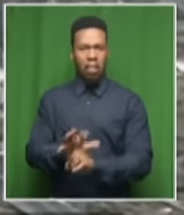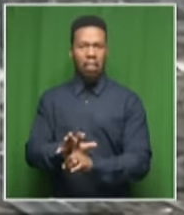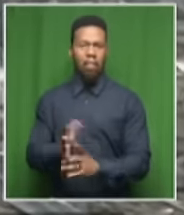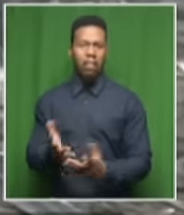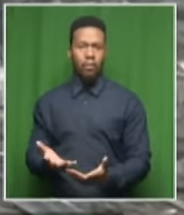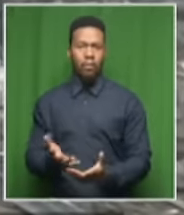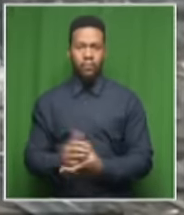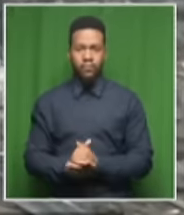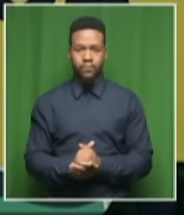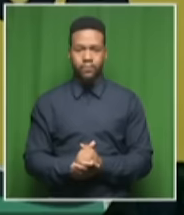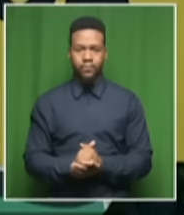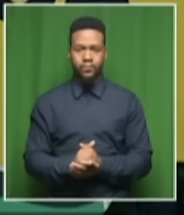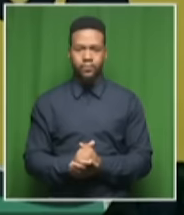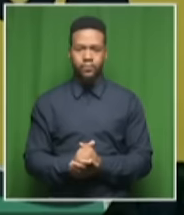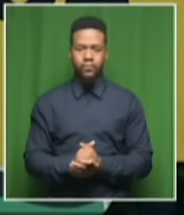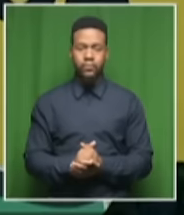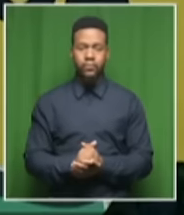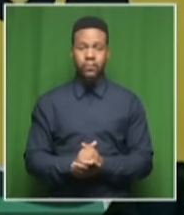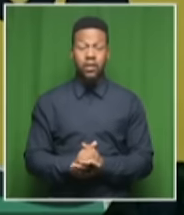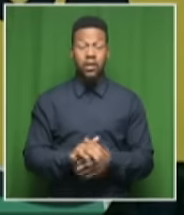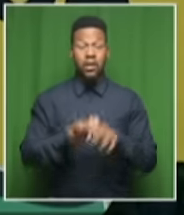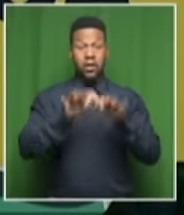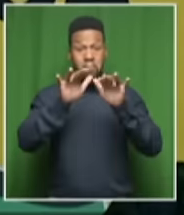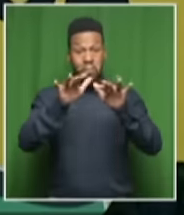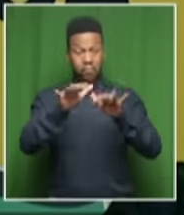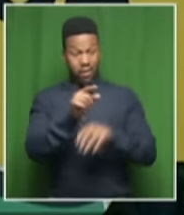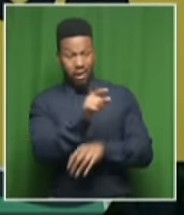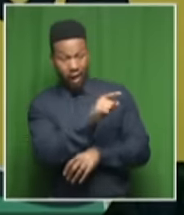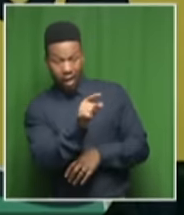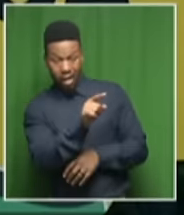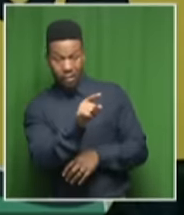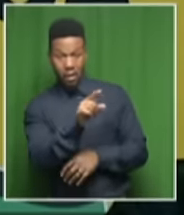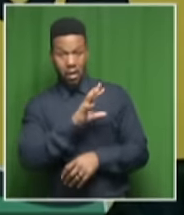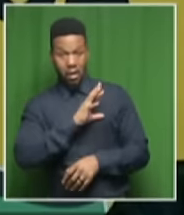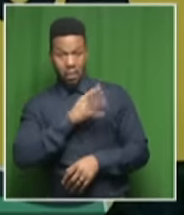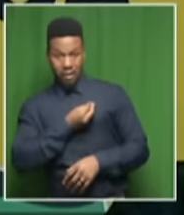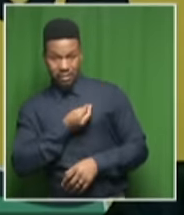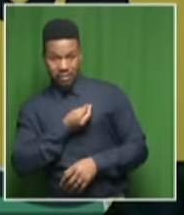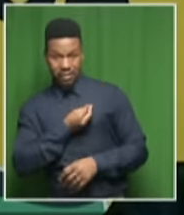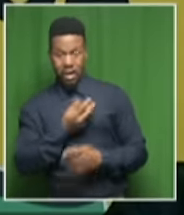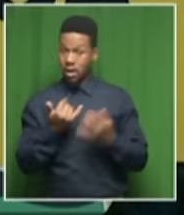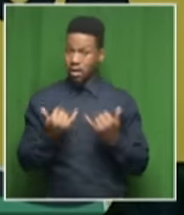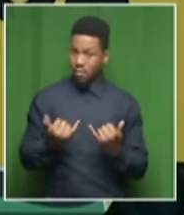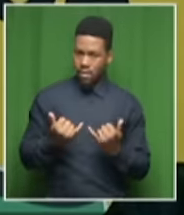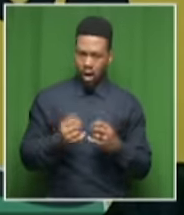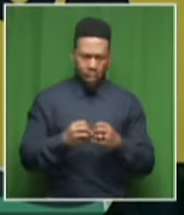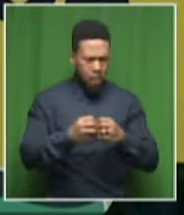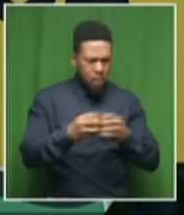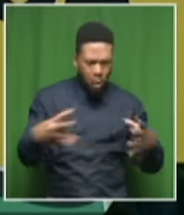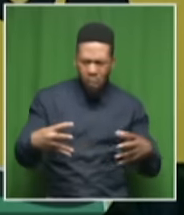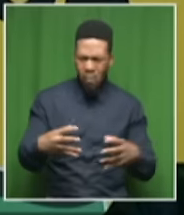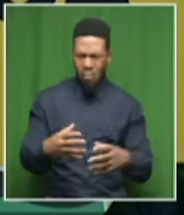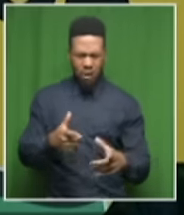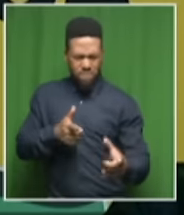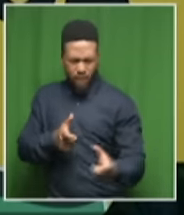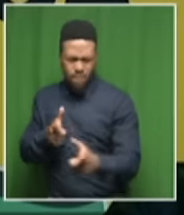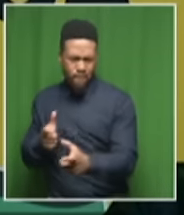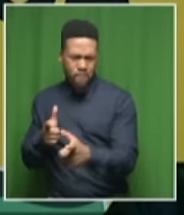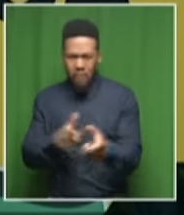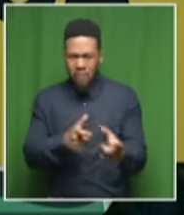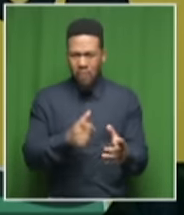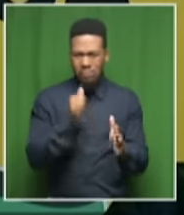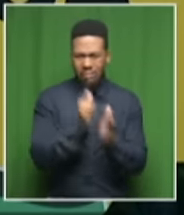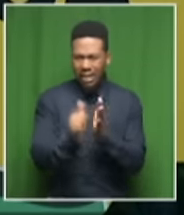The people of Palestine today are being bombed, they are being killed, and there is